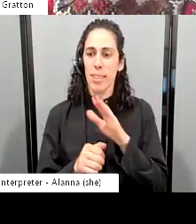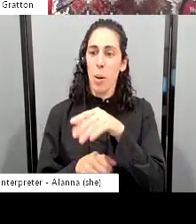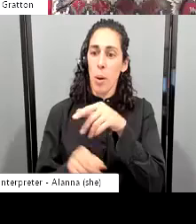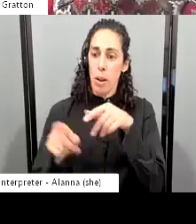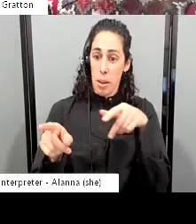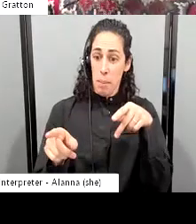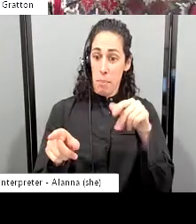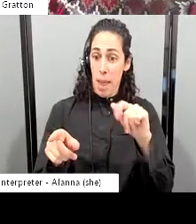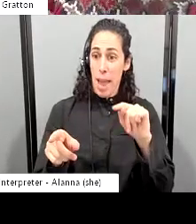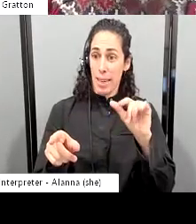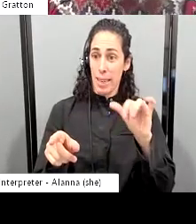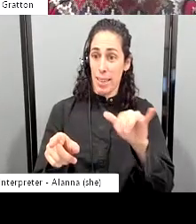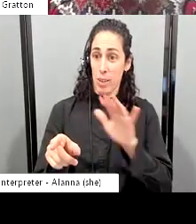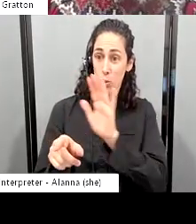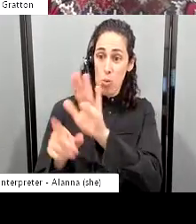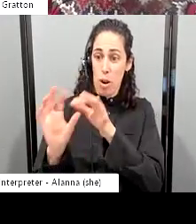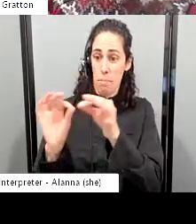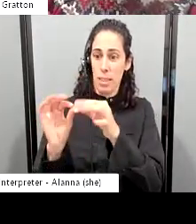your message straight into